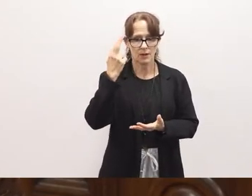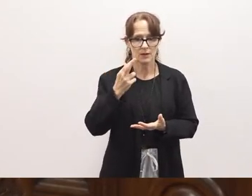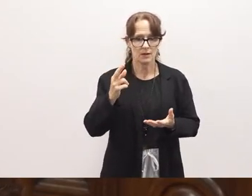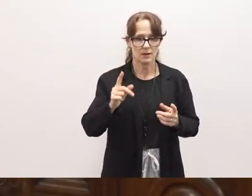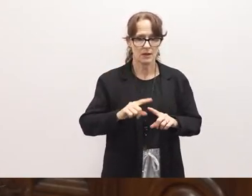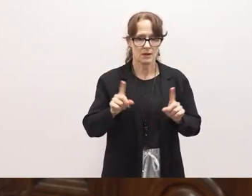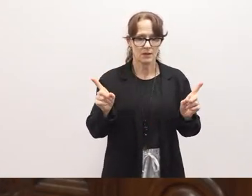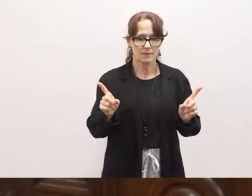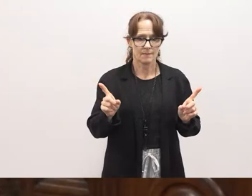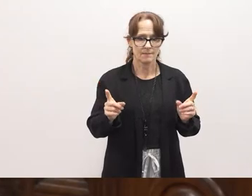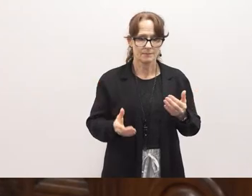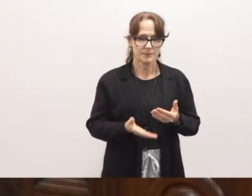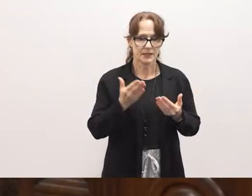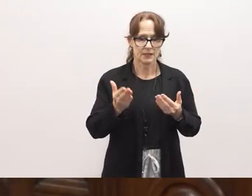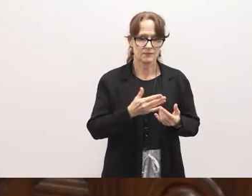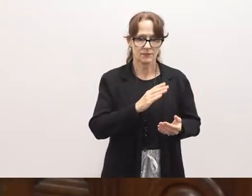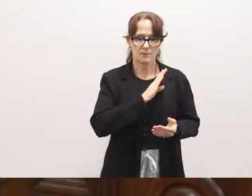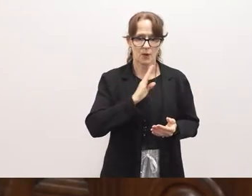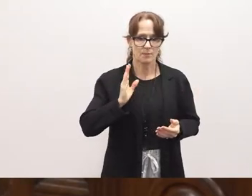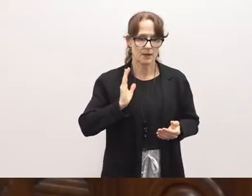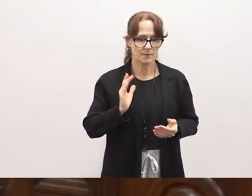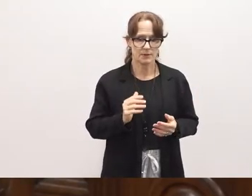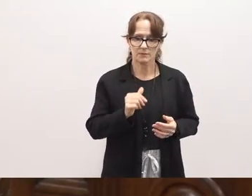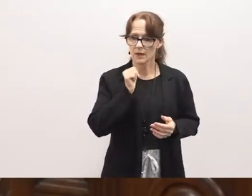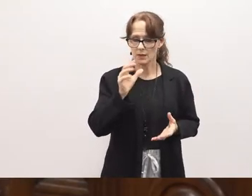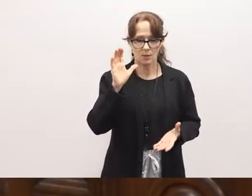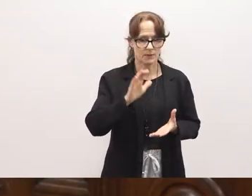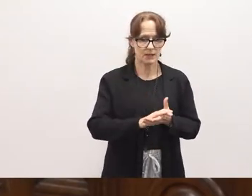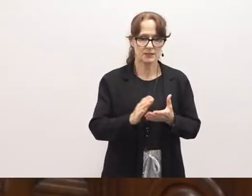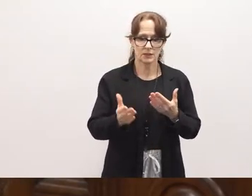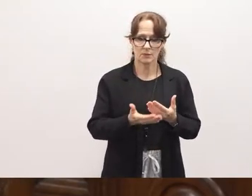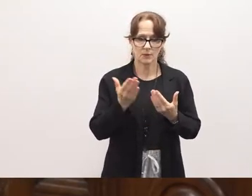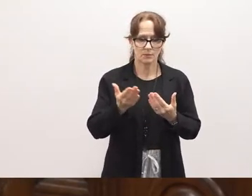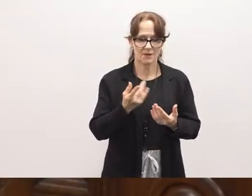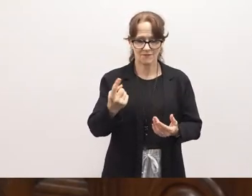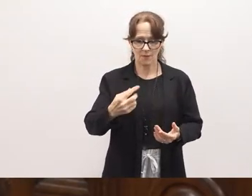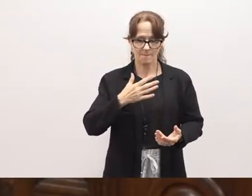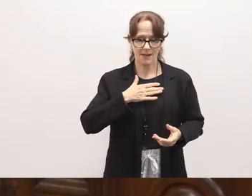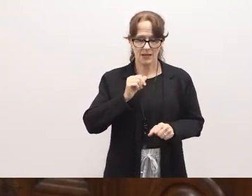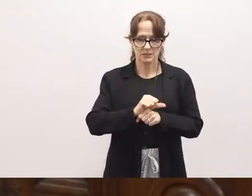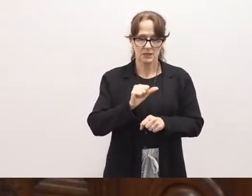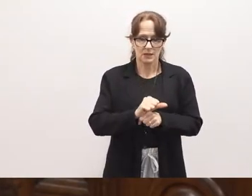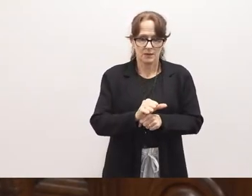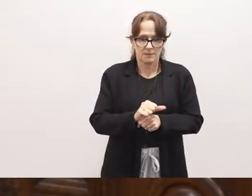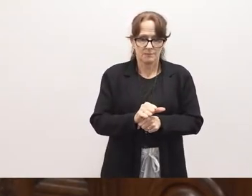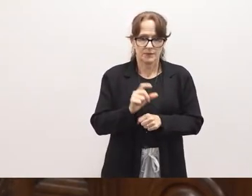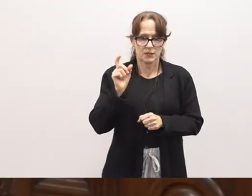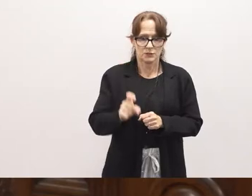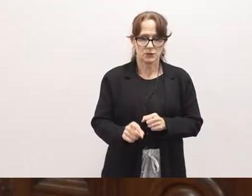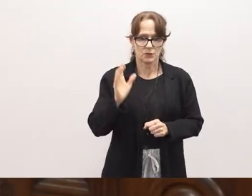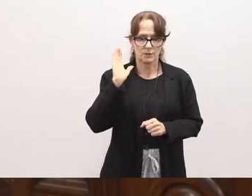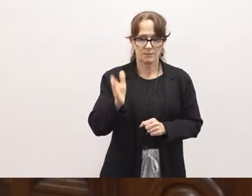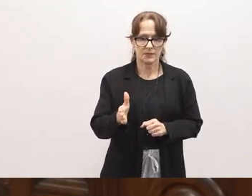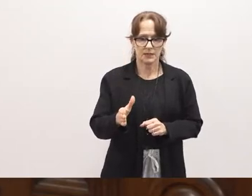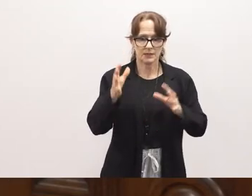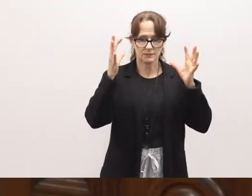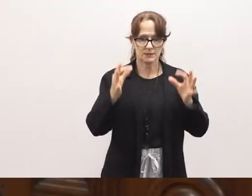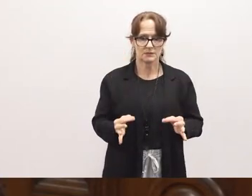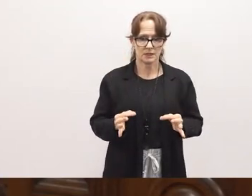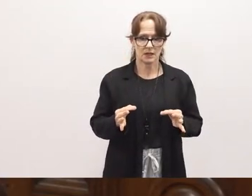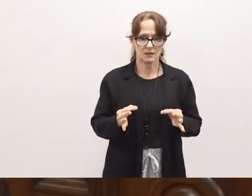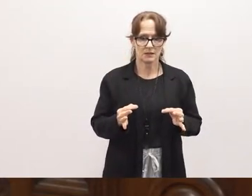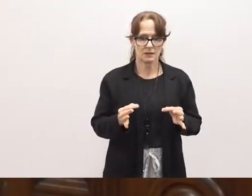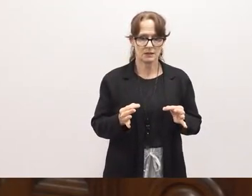than convenience of board members. I don't believe convenience of board members should be the deciding